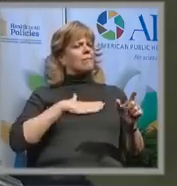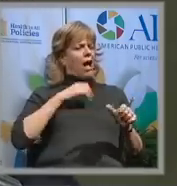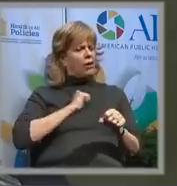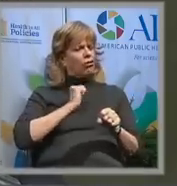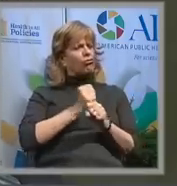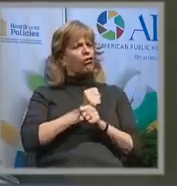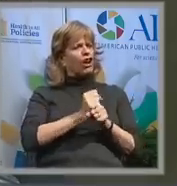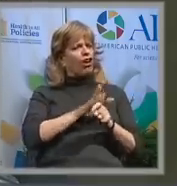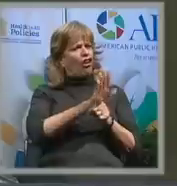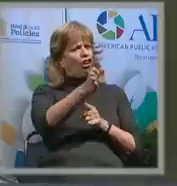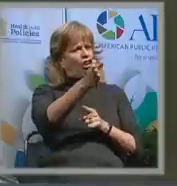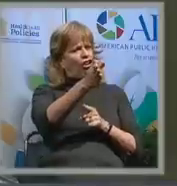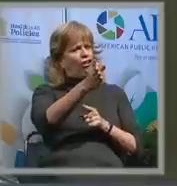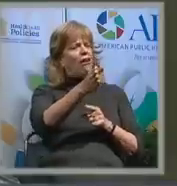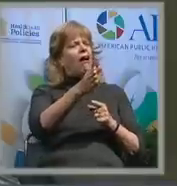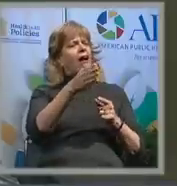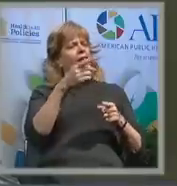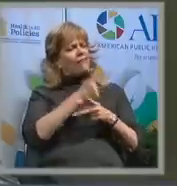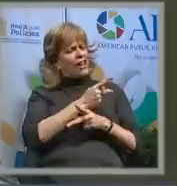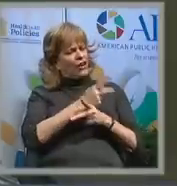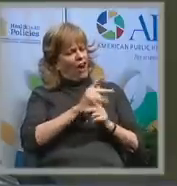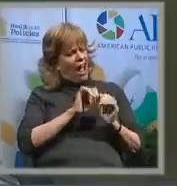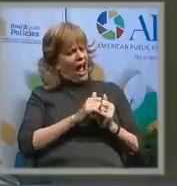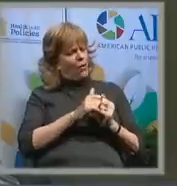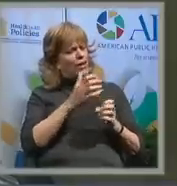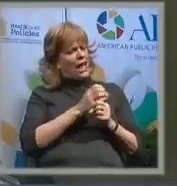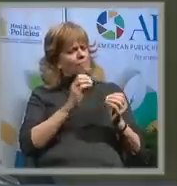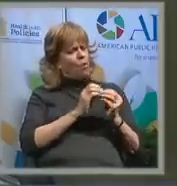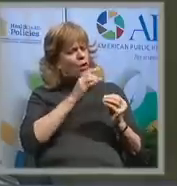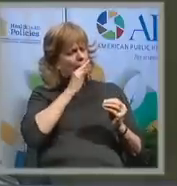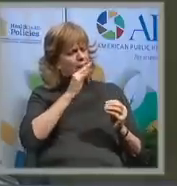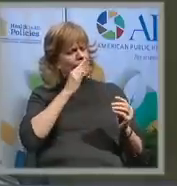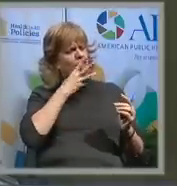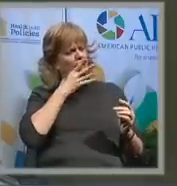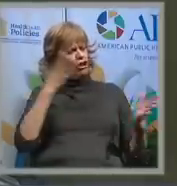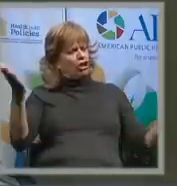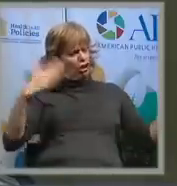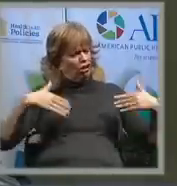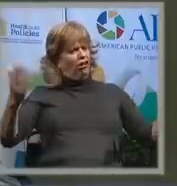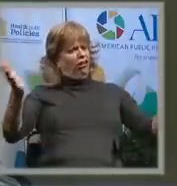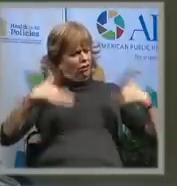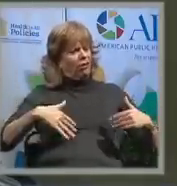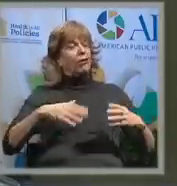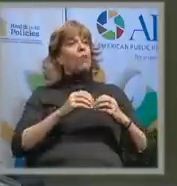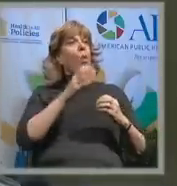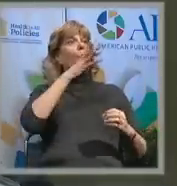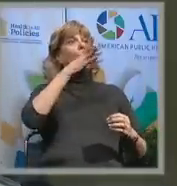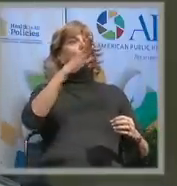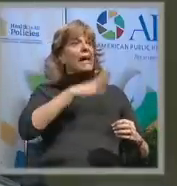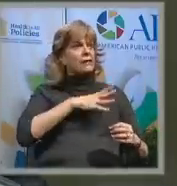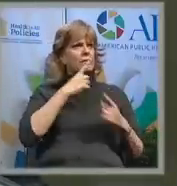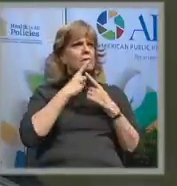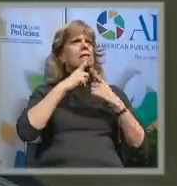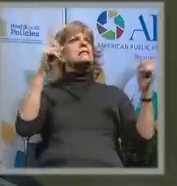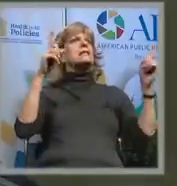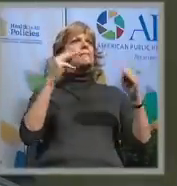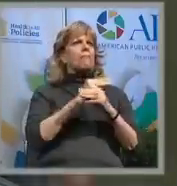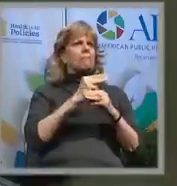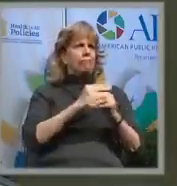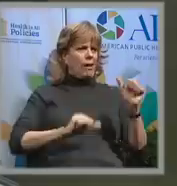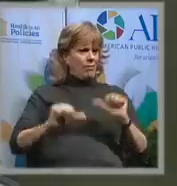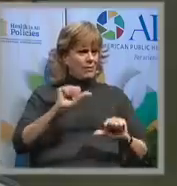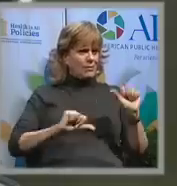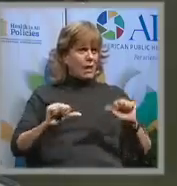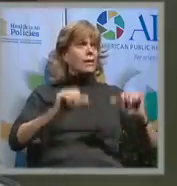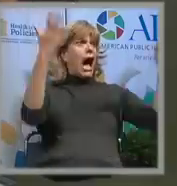has been spent trying to figure out how to get more kids of color and then students in general and more women to succeed in math and science,